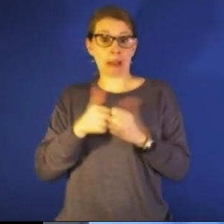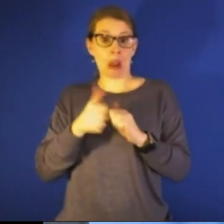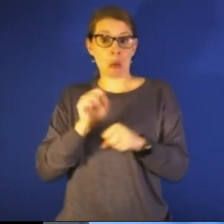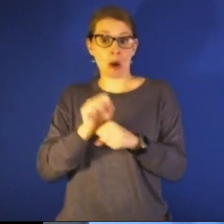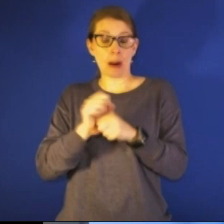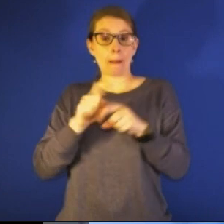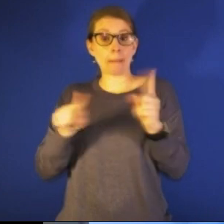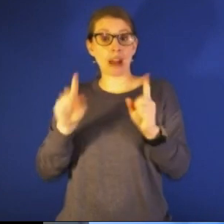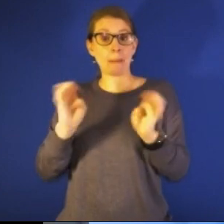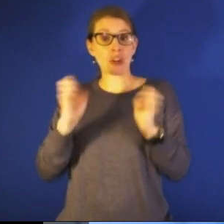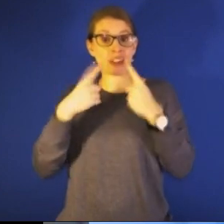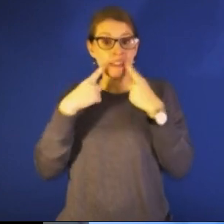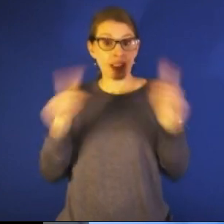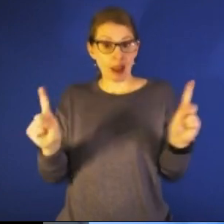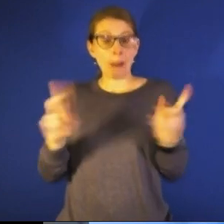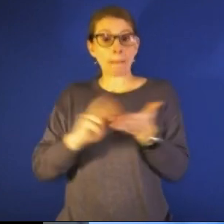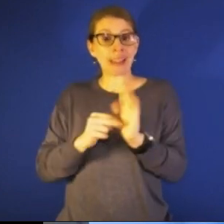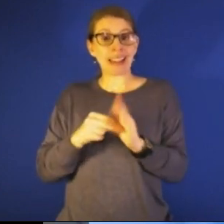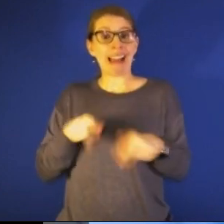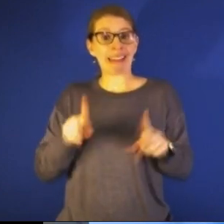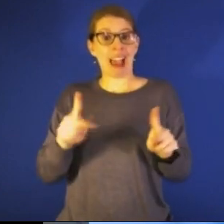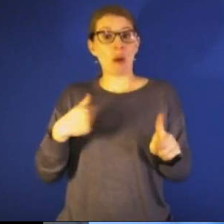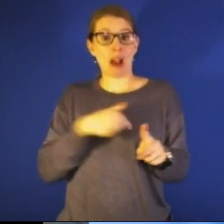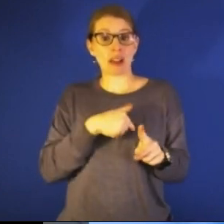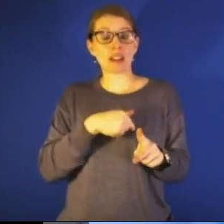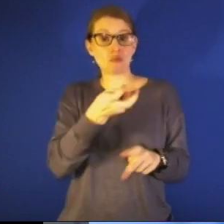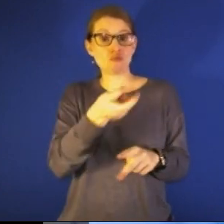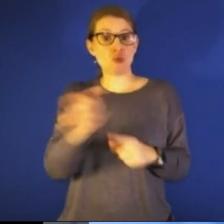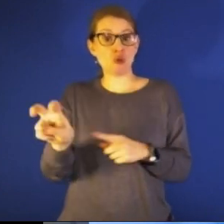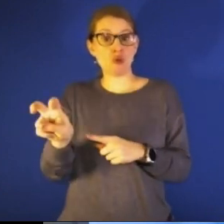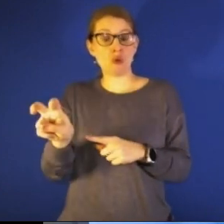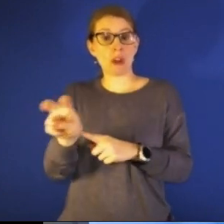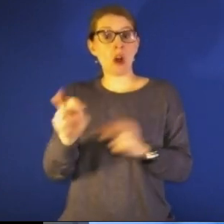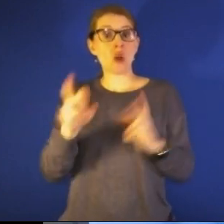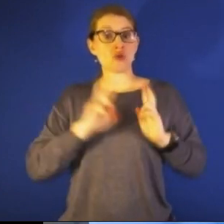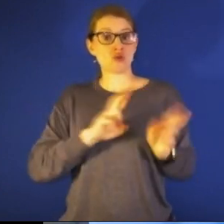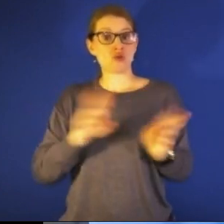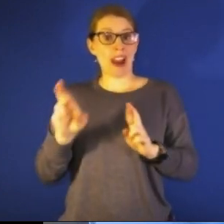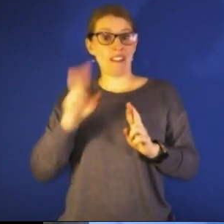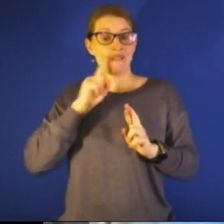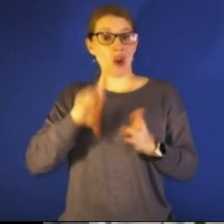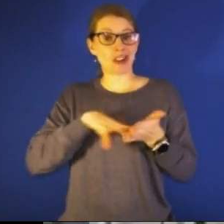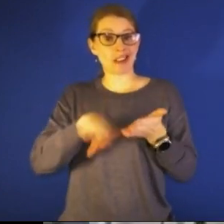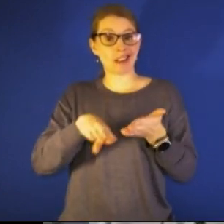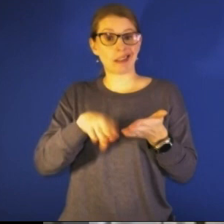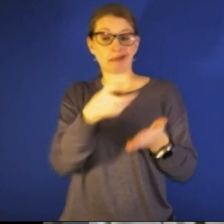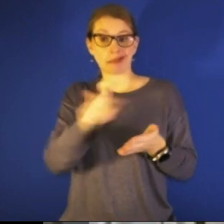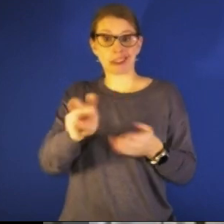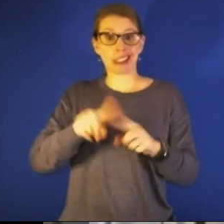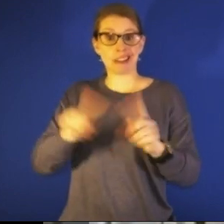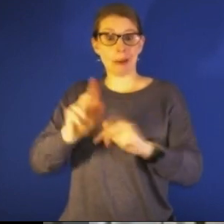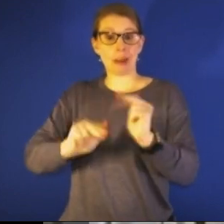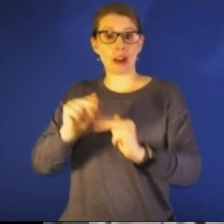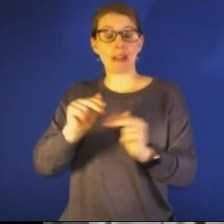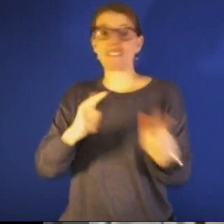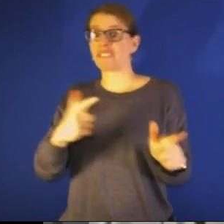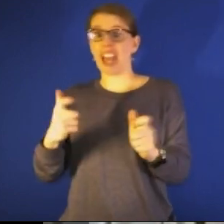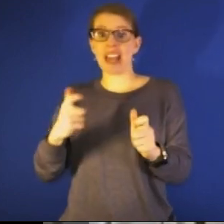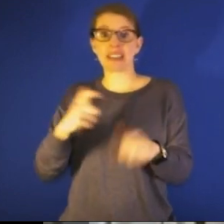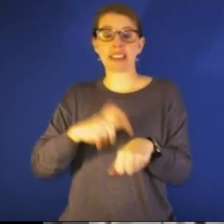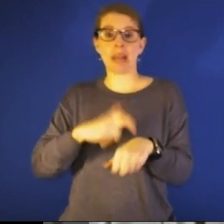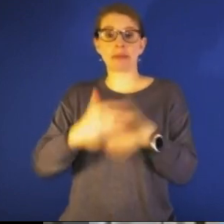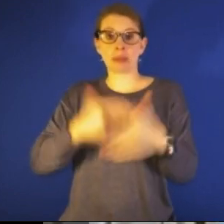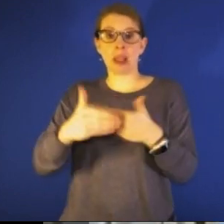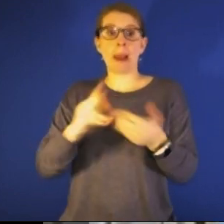emergency declaration, it does allow us to move those patients who are ready for discharge into a different facility much quicker, and that frees